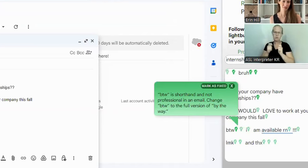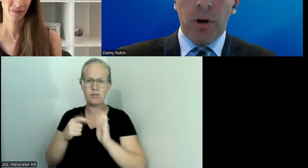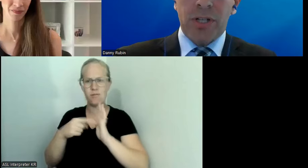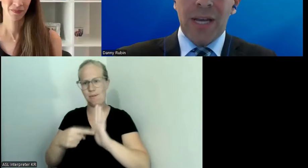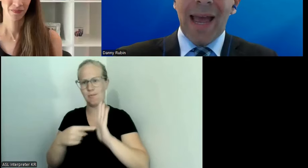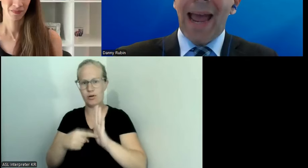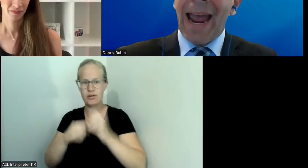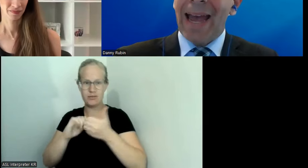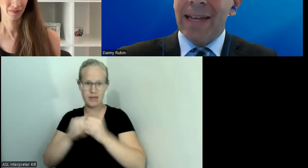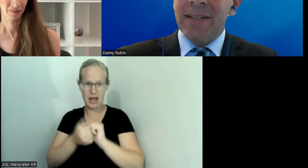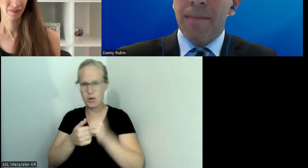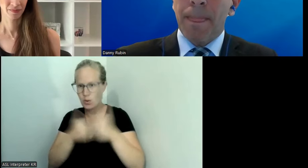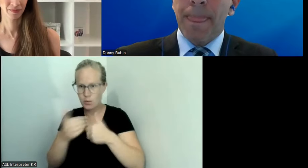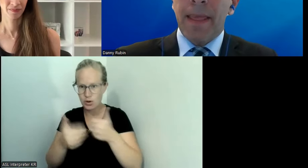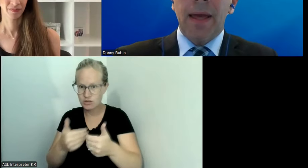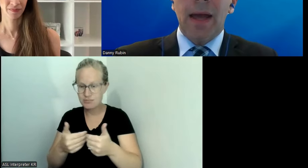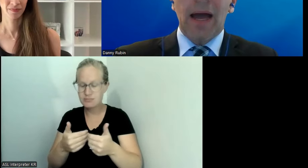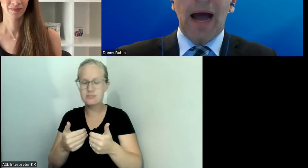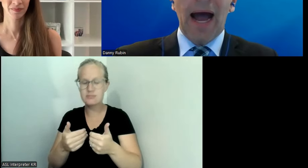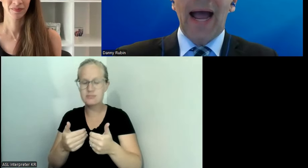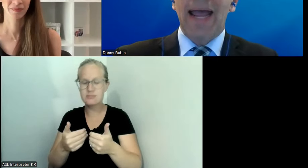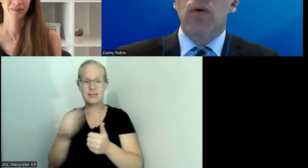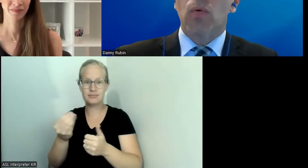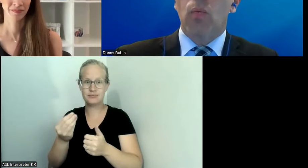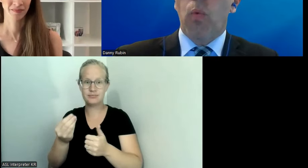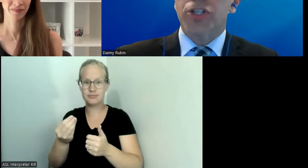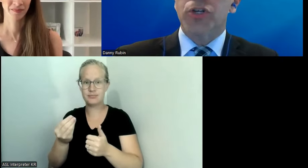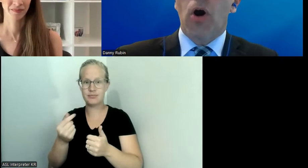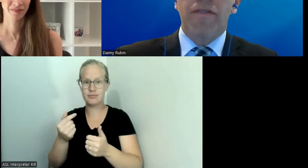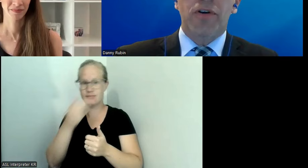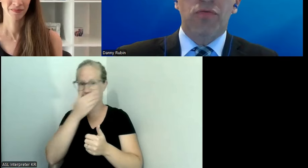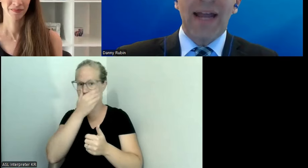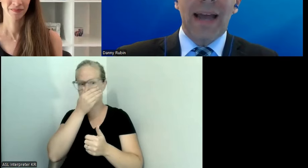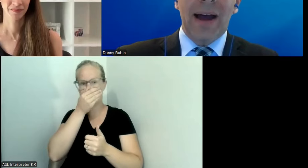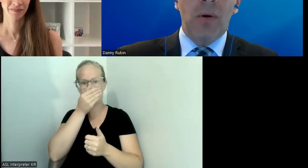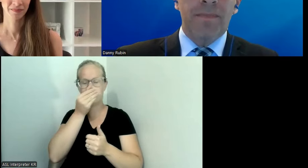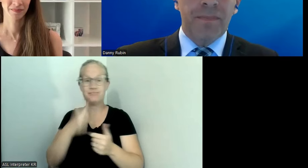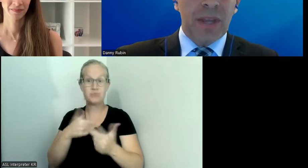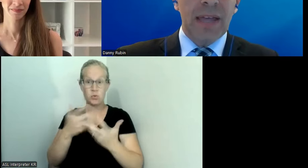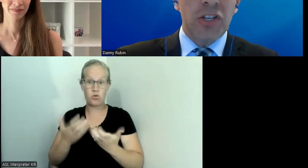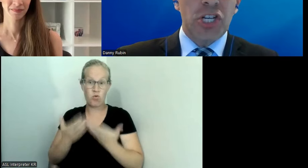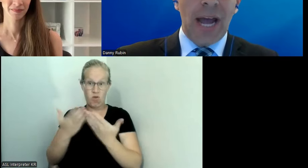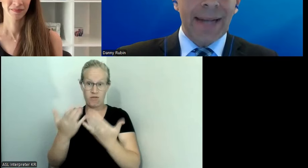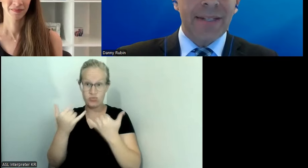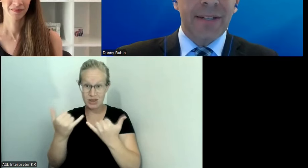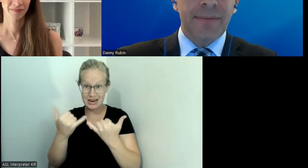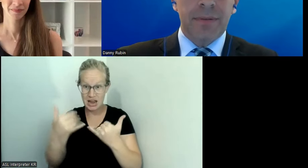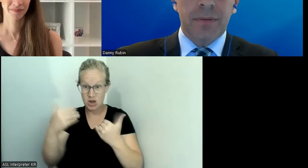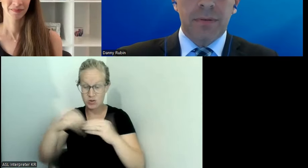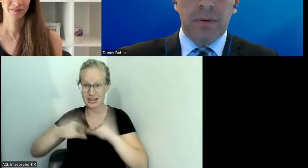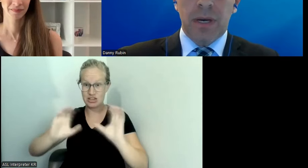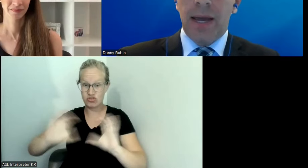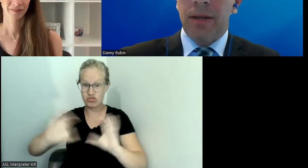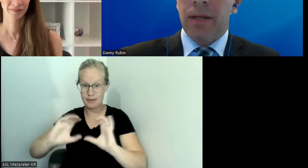of how it works. And I want to offer right now in the chat.